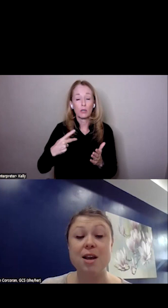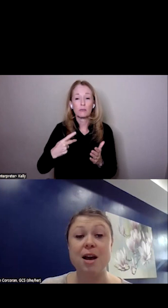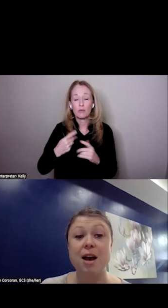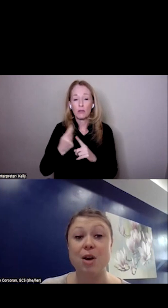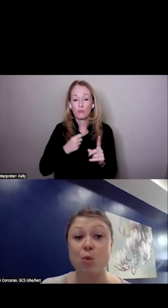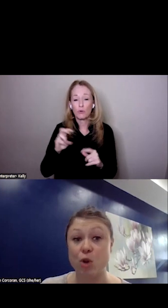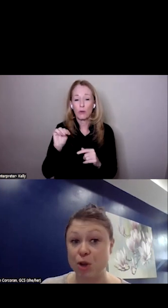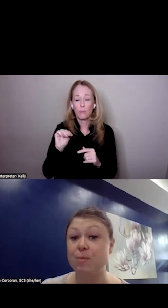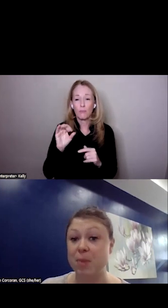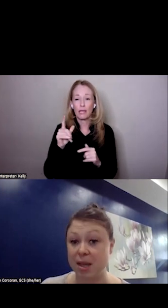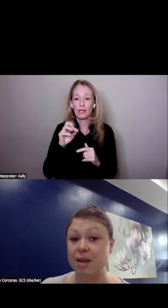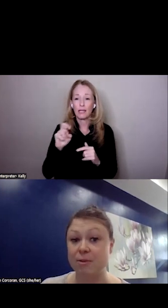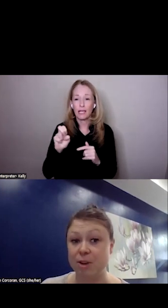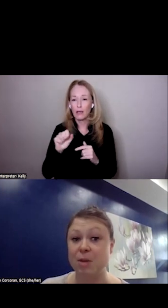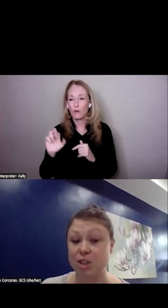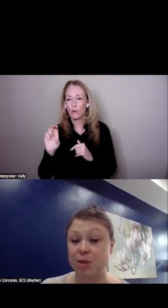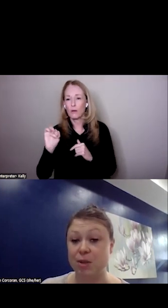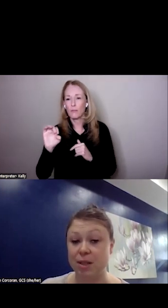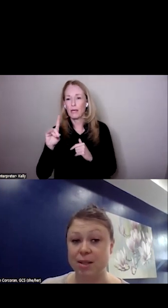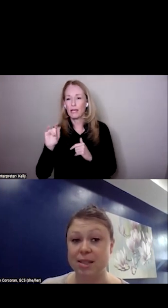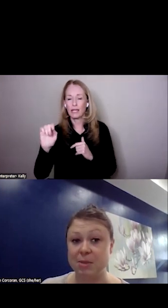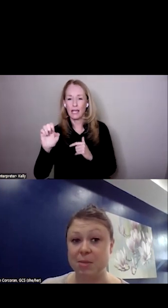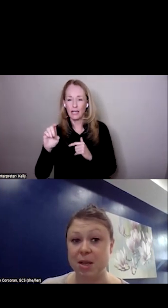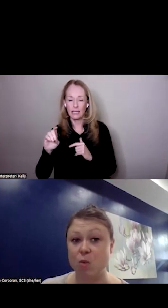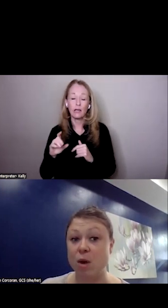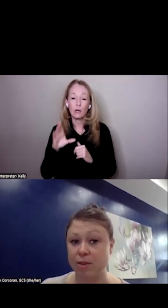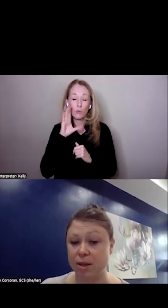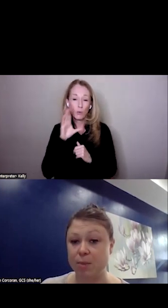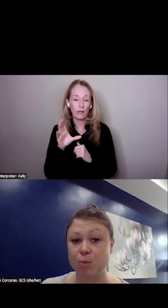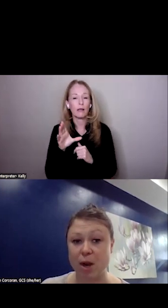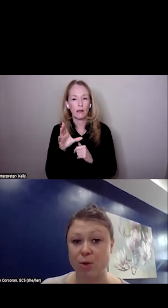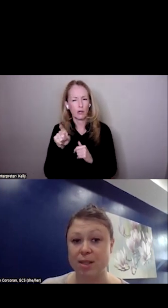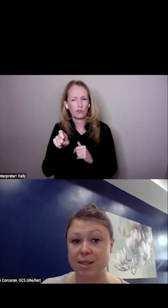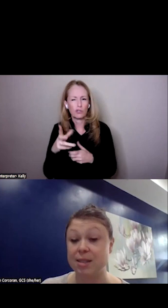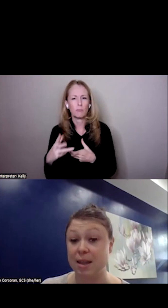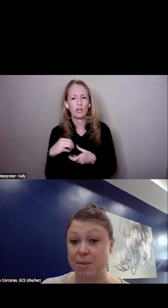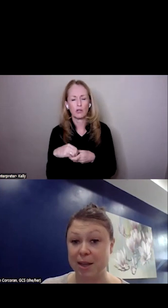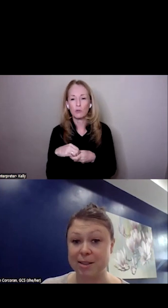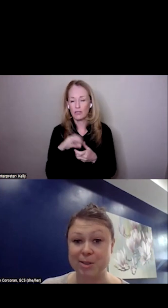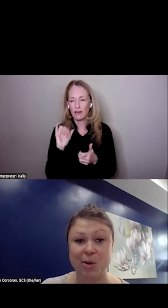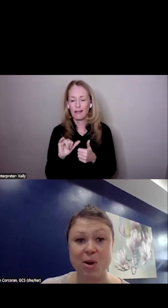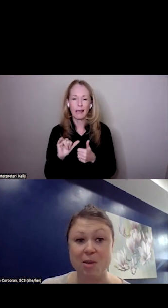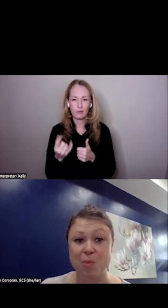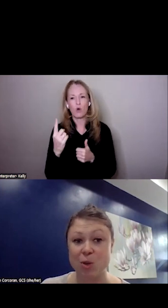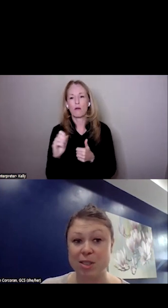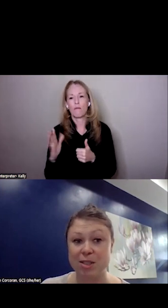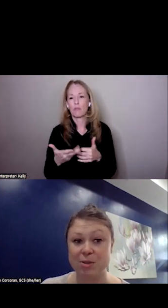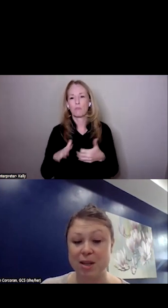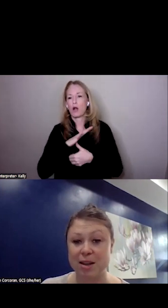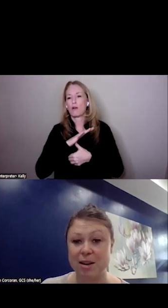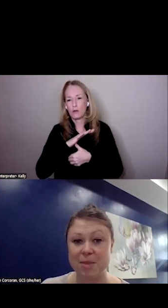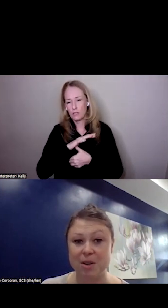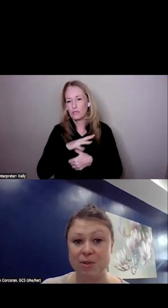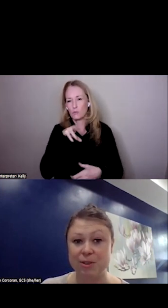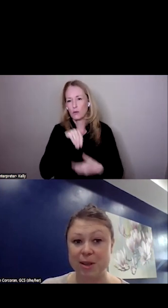which, could be very much included, and it seems to be one of the priorities that's in the mix. So more